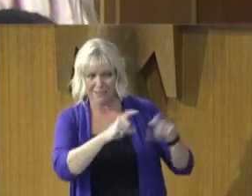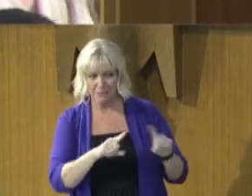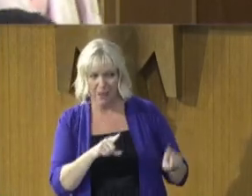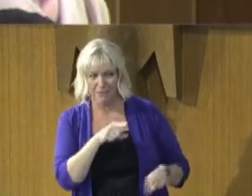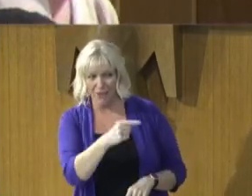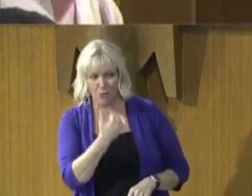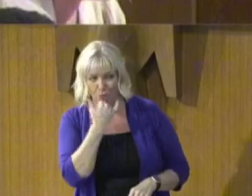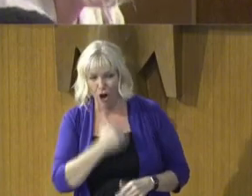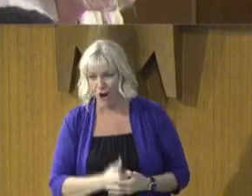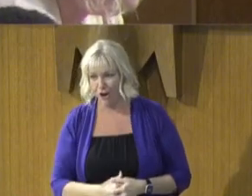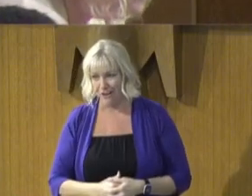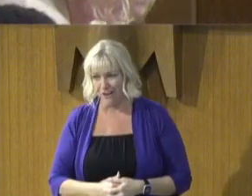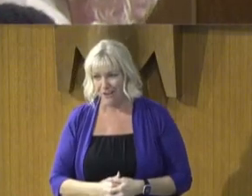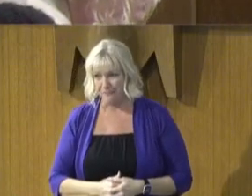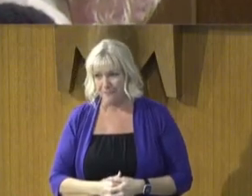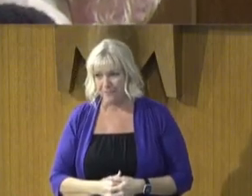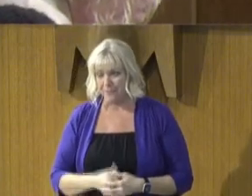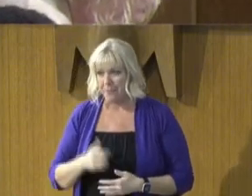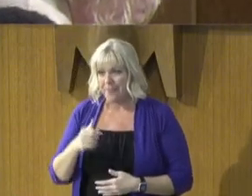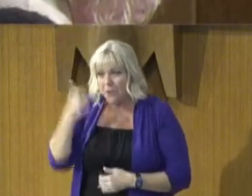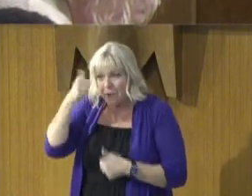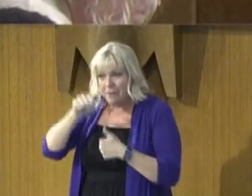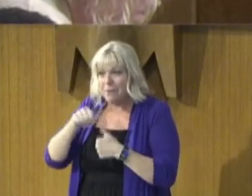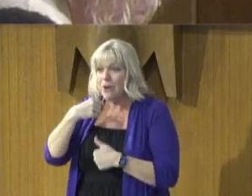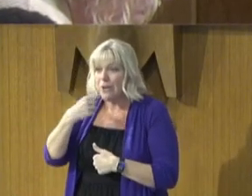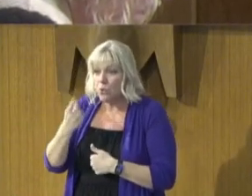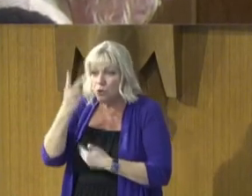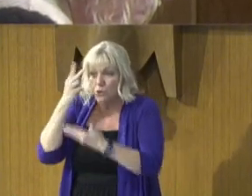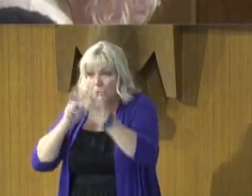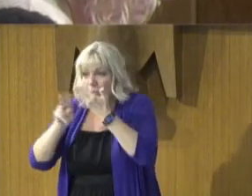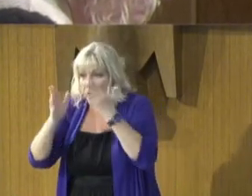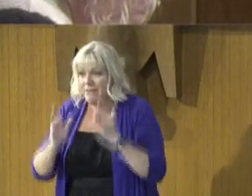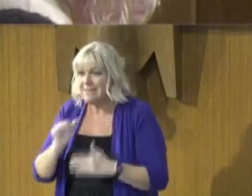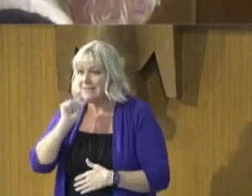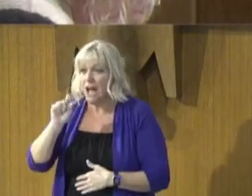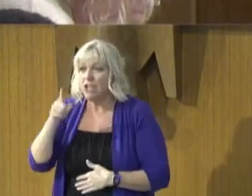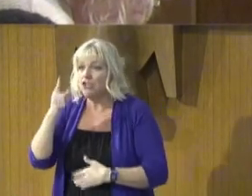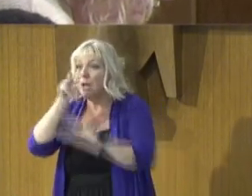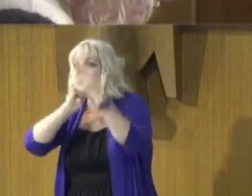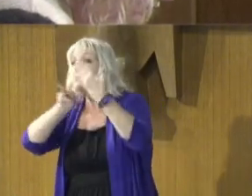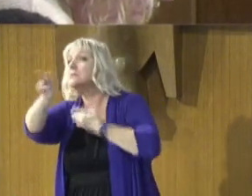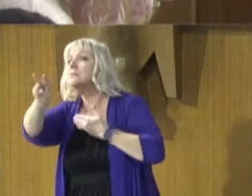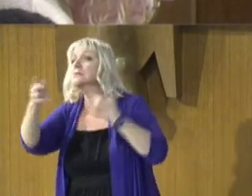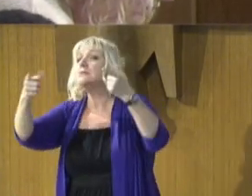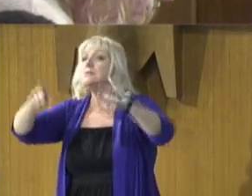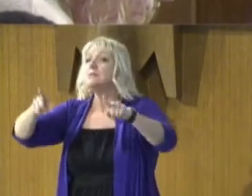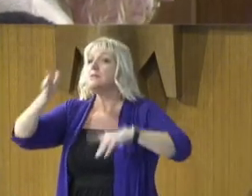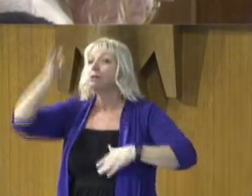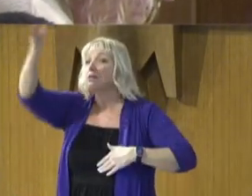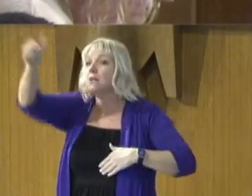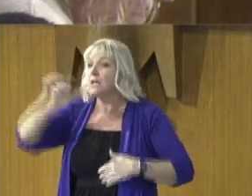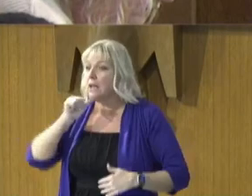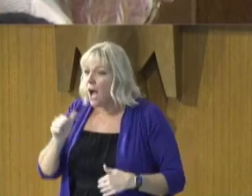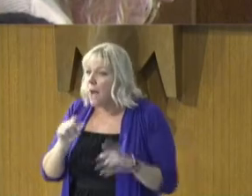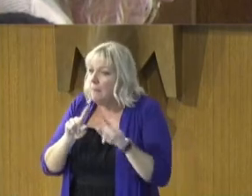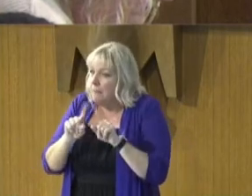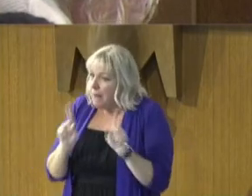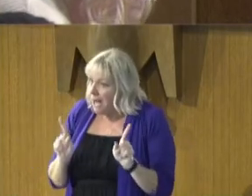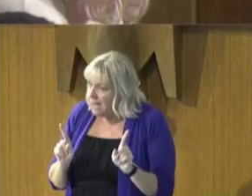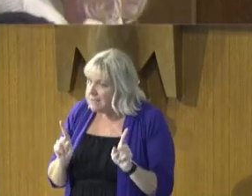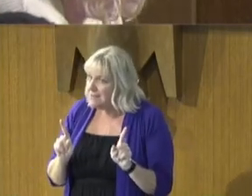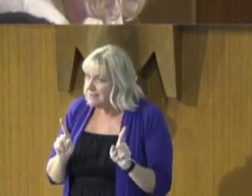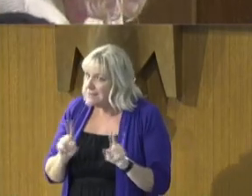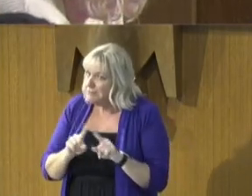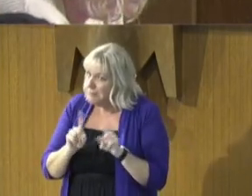And although, as I said, prophets are not meant solely to predict the future, there is something prescient about this story as it relates to